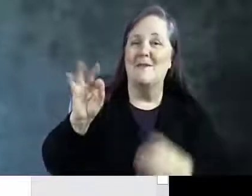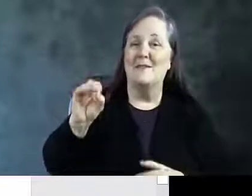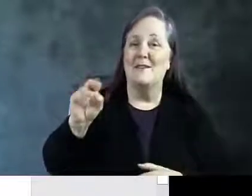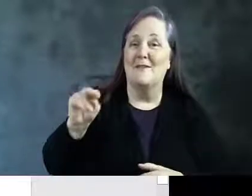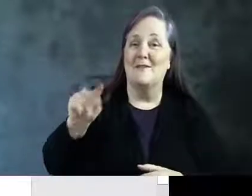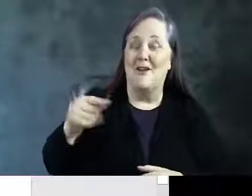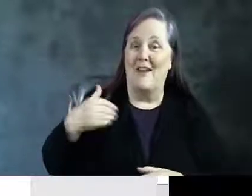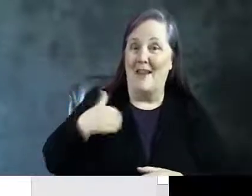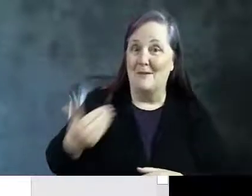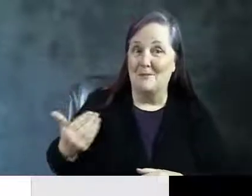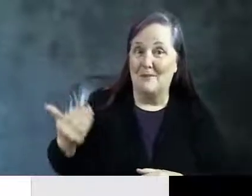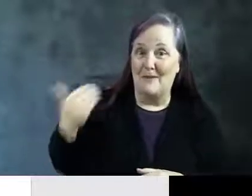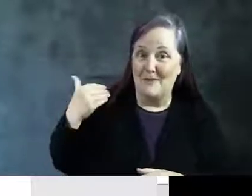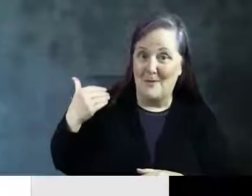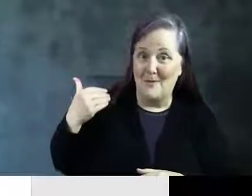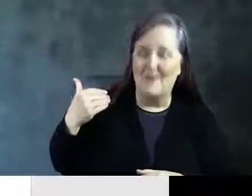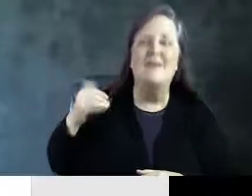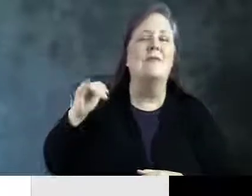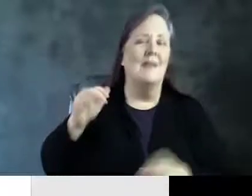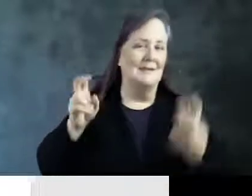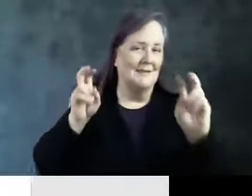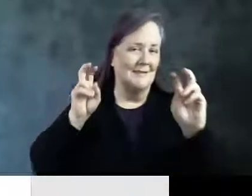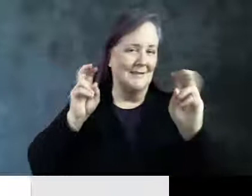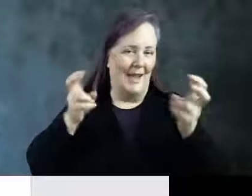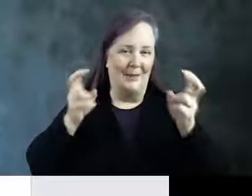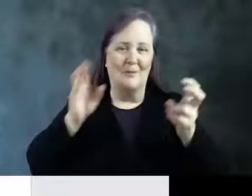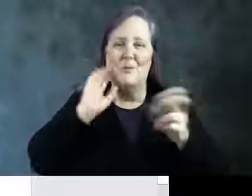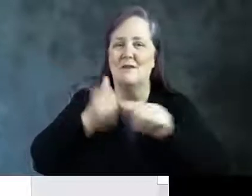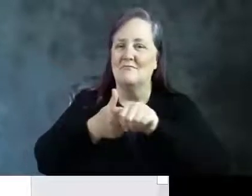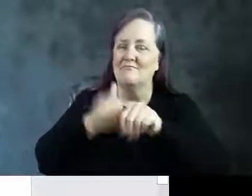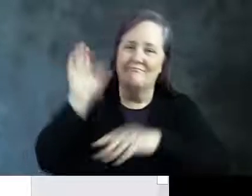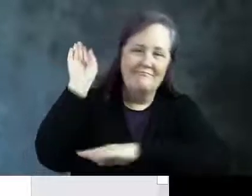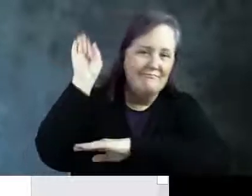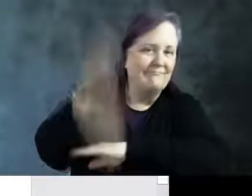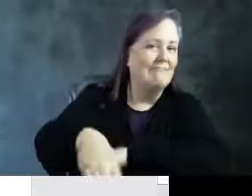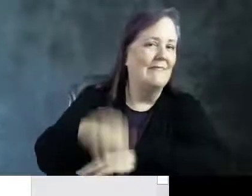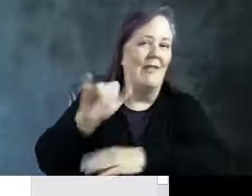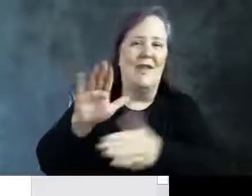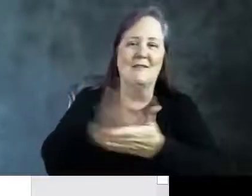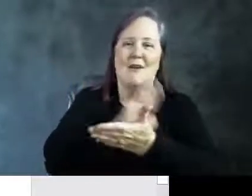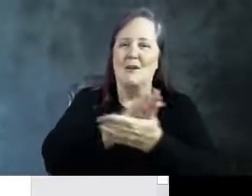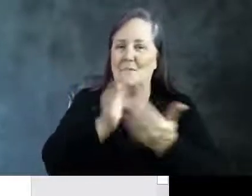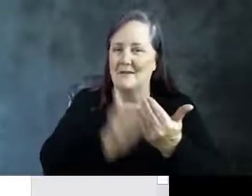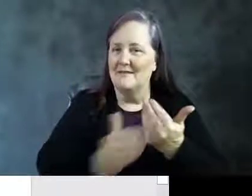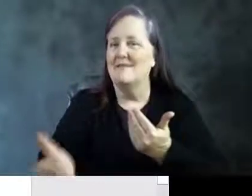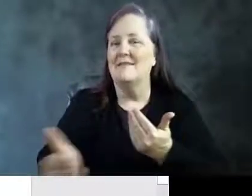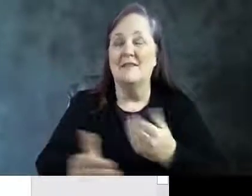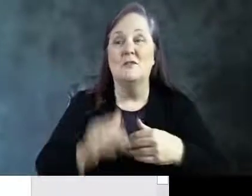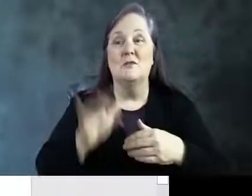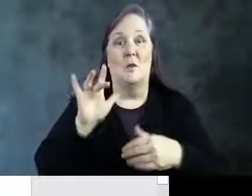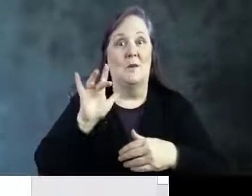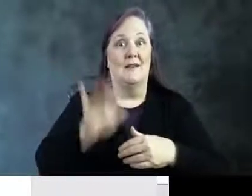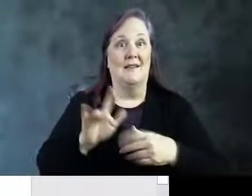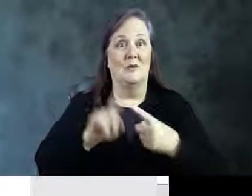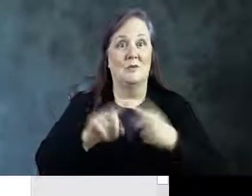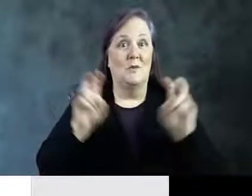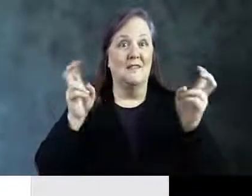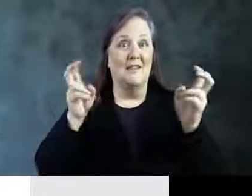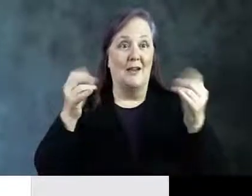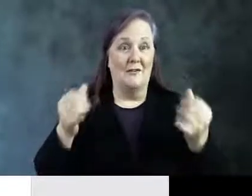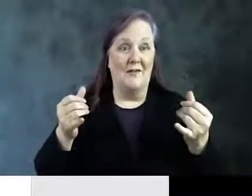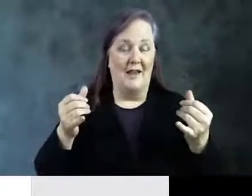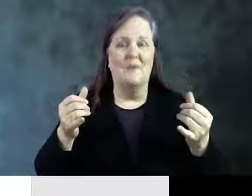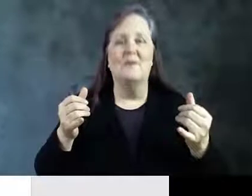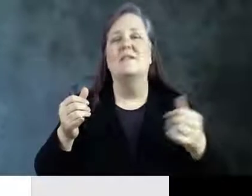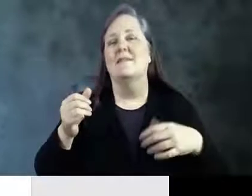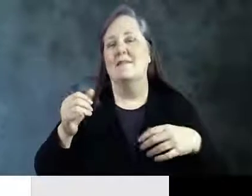had is what a title is going to be in this document. And now you'll see if I click back into this title, it is